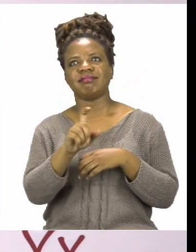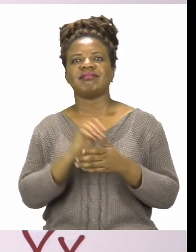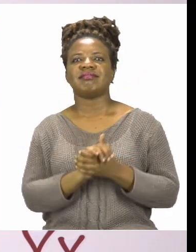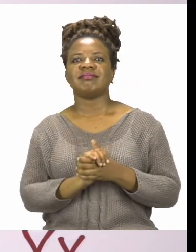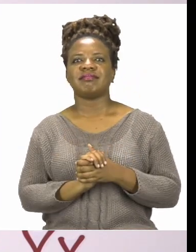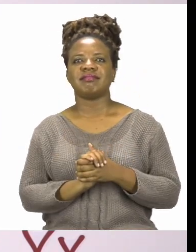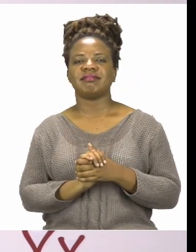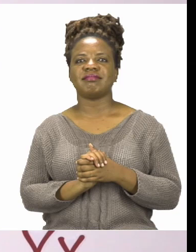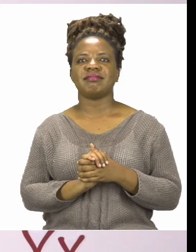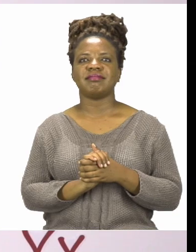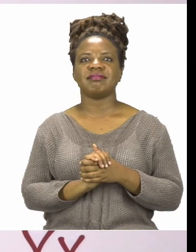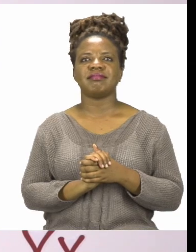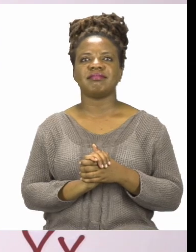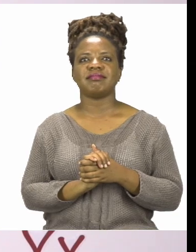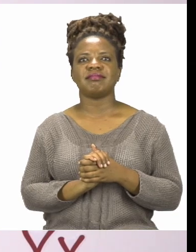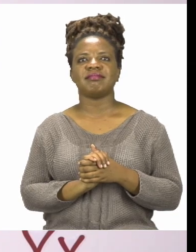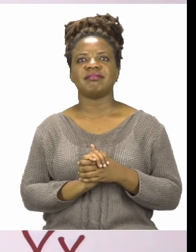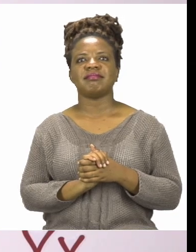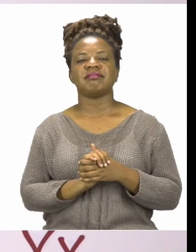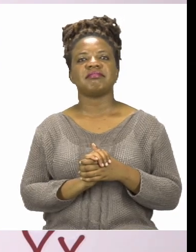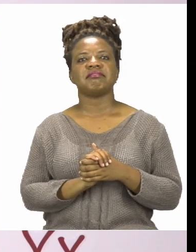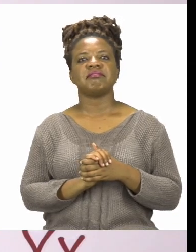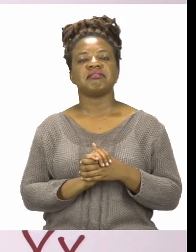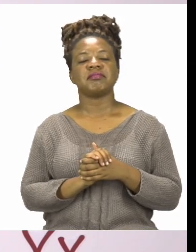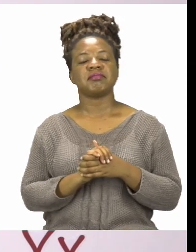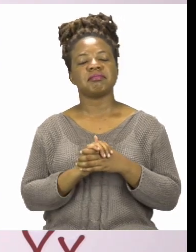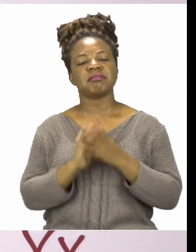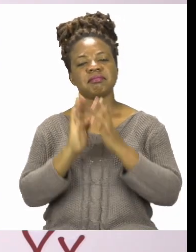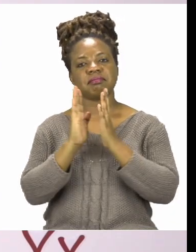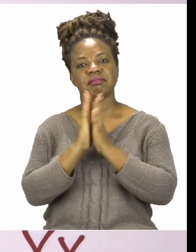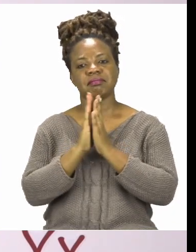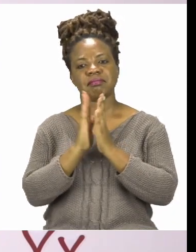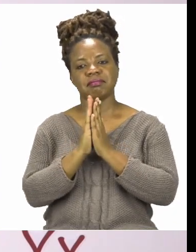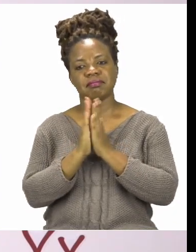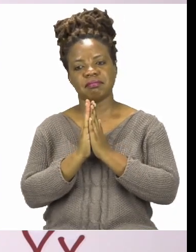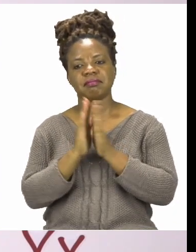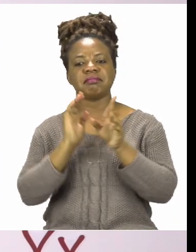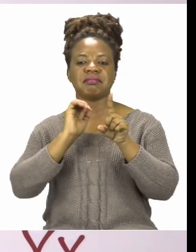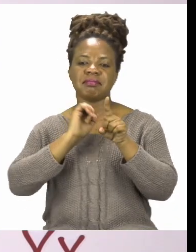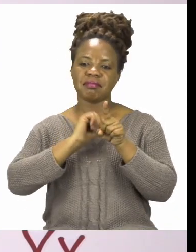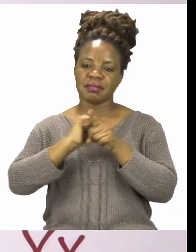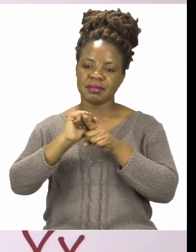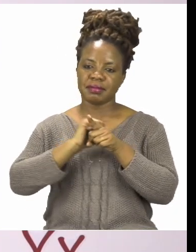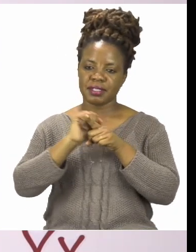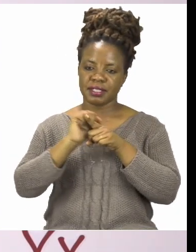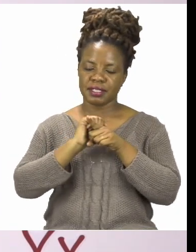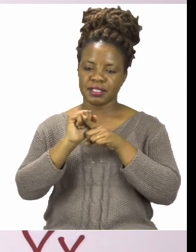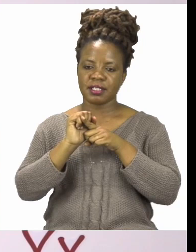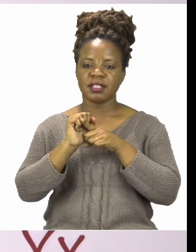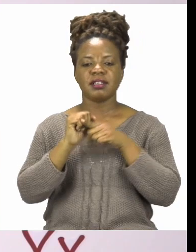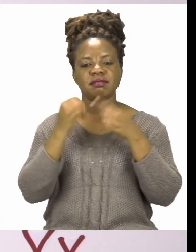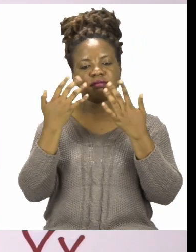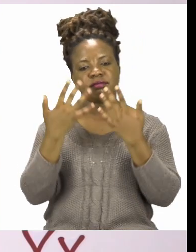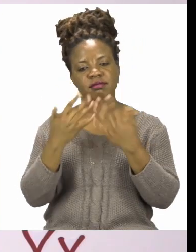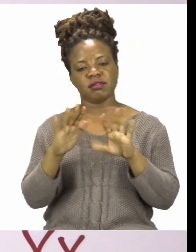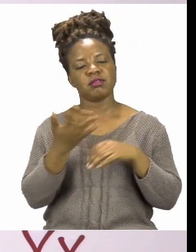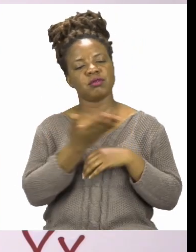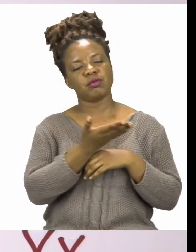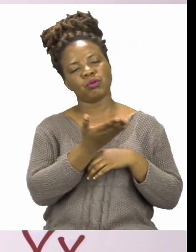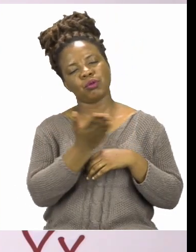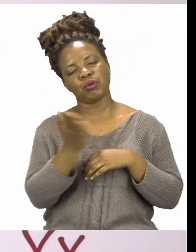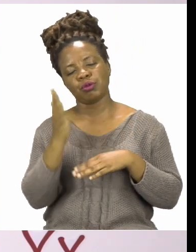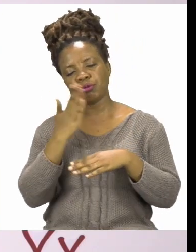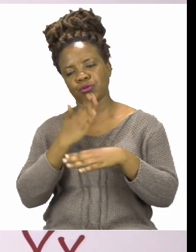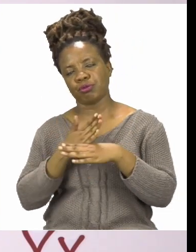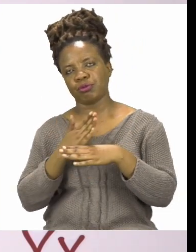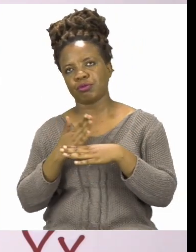have practiced and finished your exercises. Now that we are done with all of our